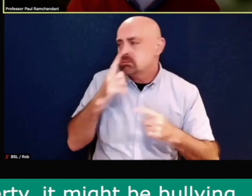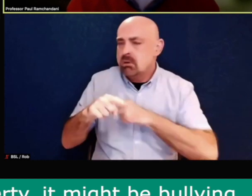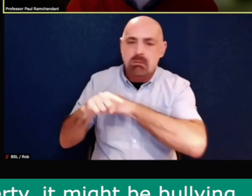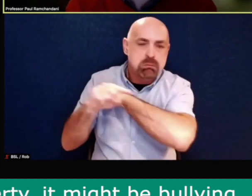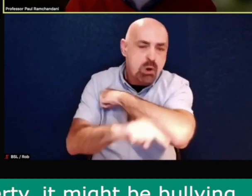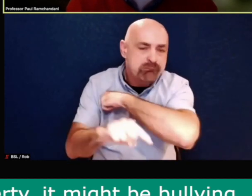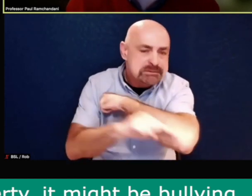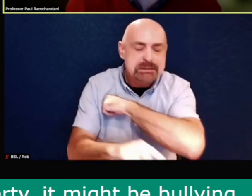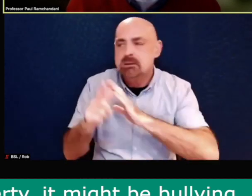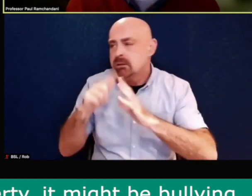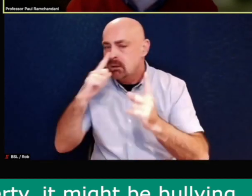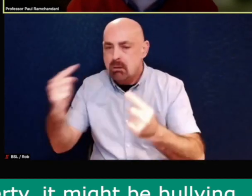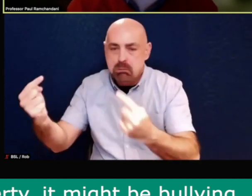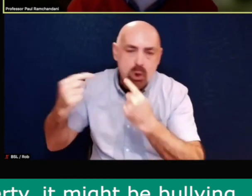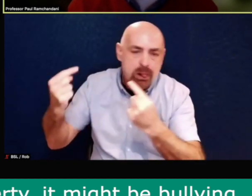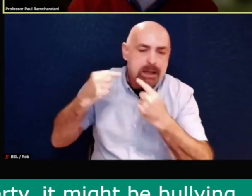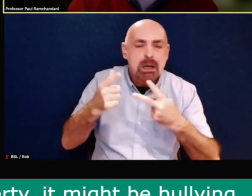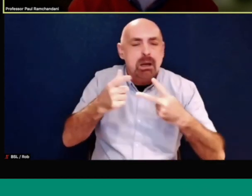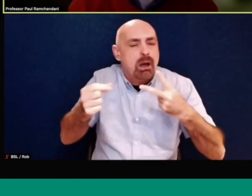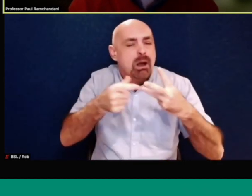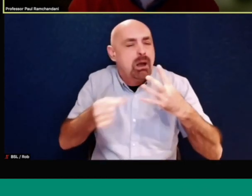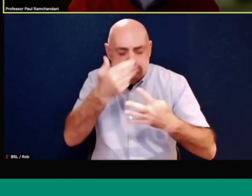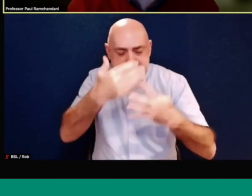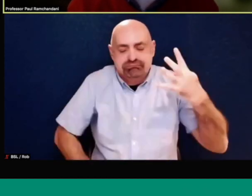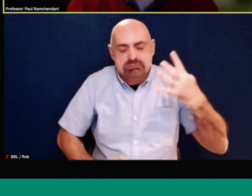might be bullying, it might be some other risk factor.